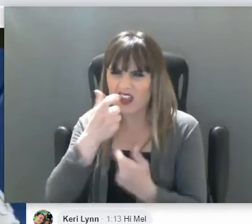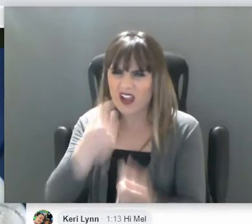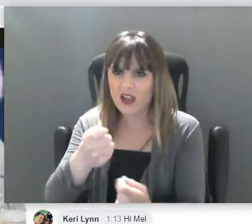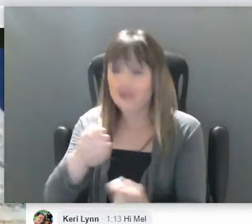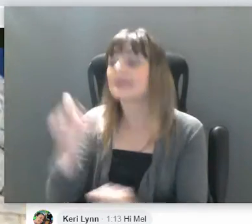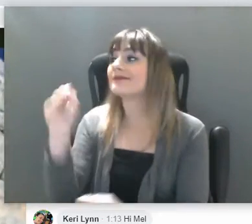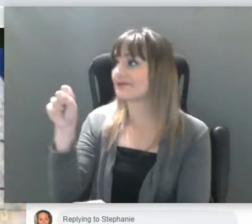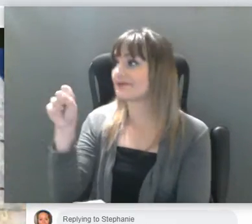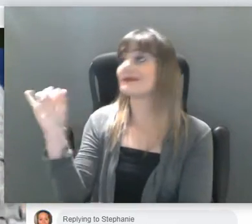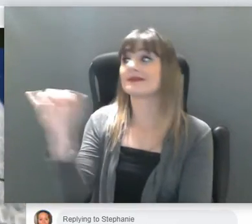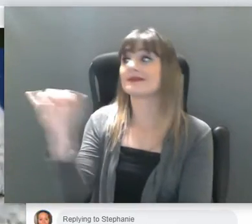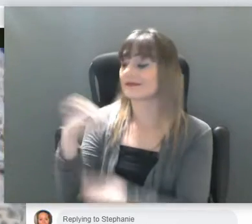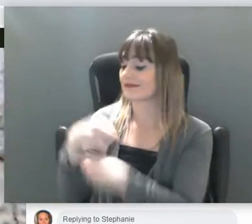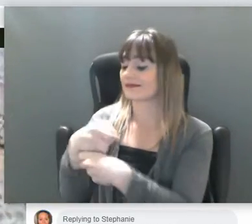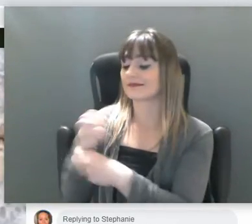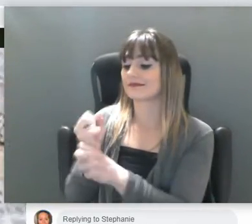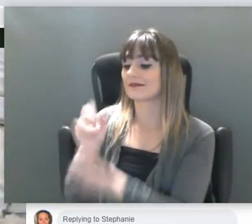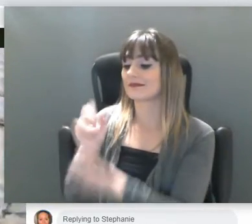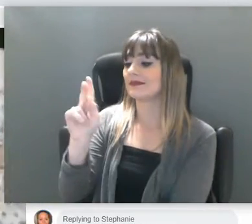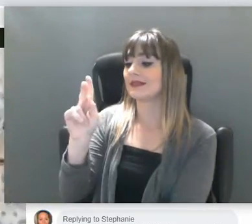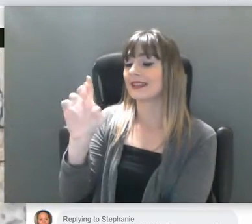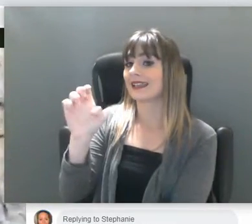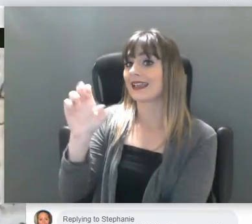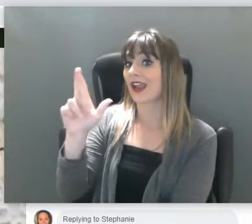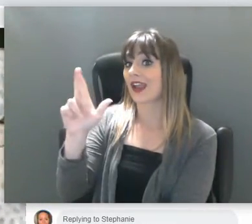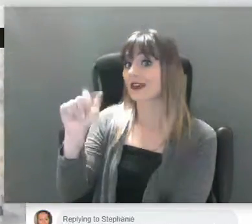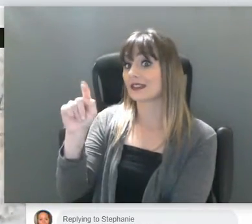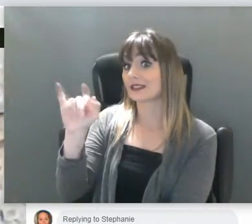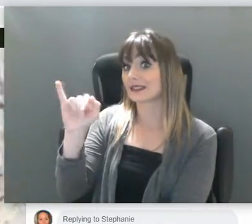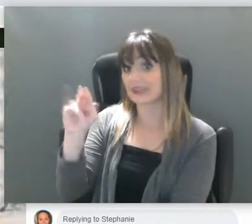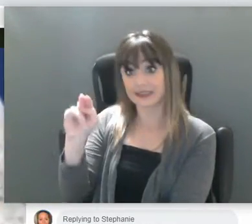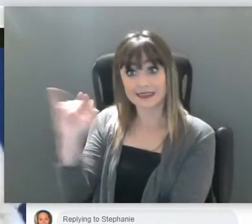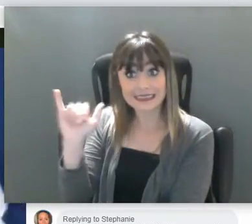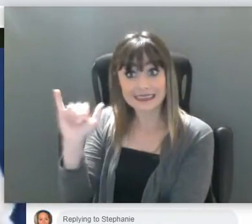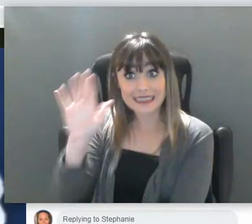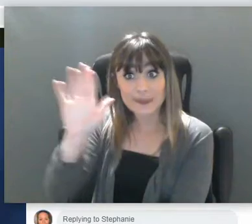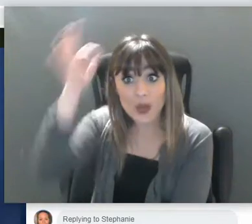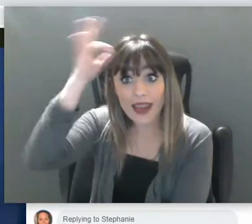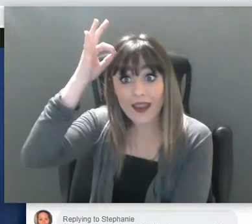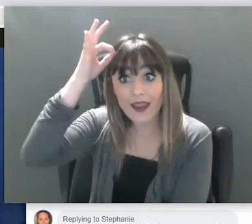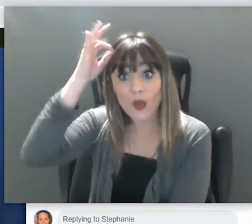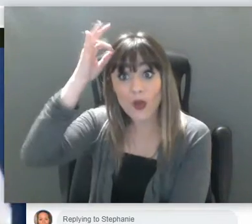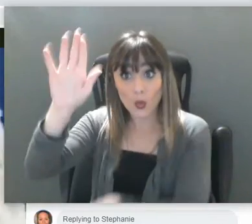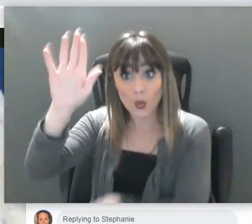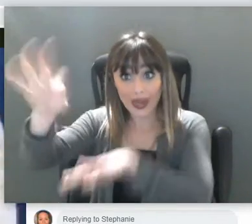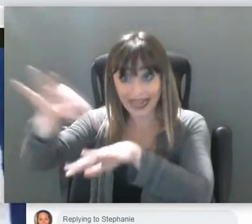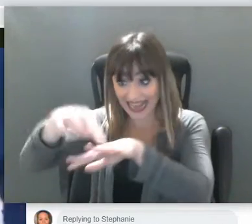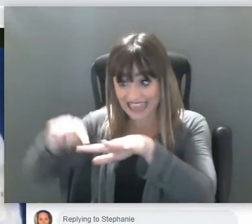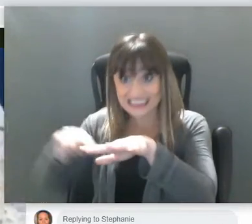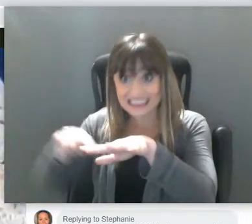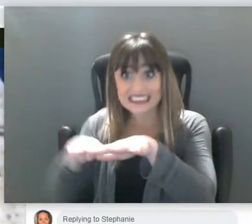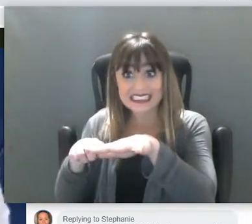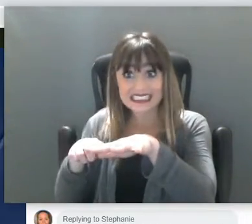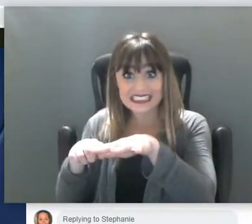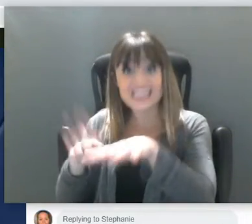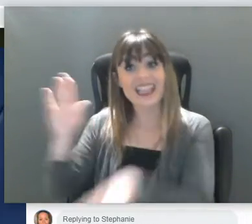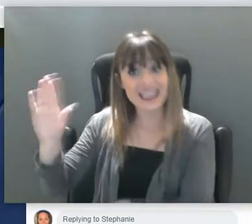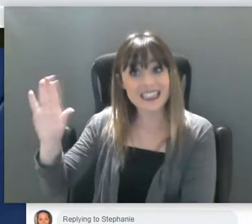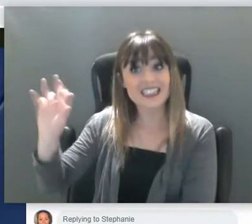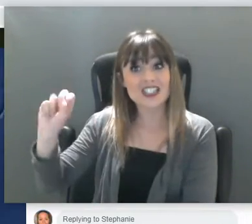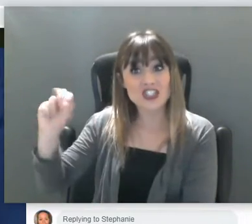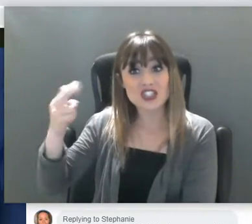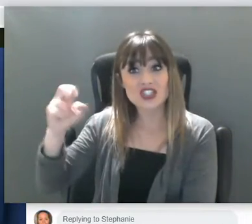that your hair and nails are made out of is what is on his shell. So it's still really hard. He can feel everything in his